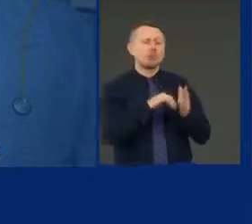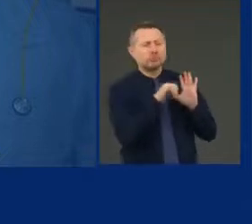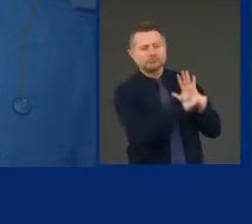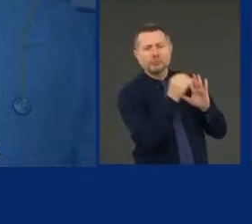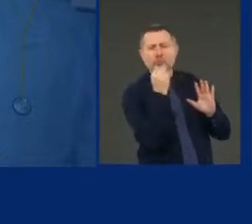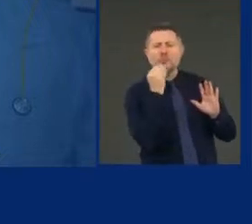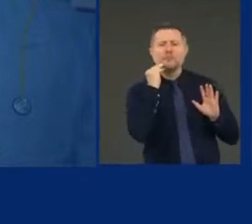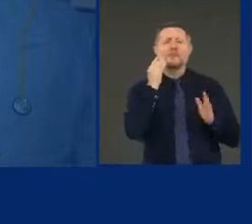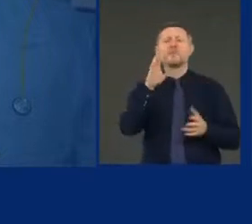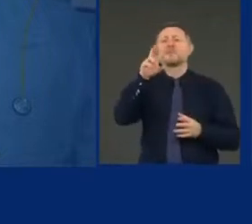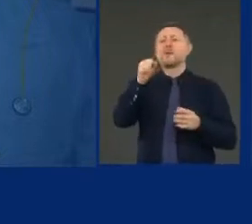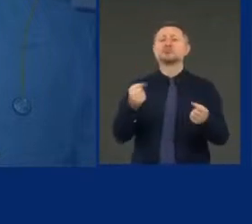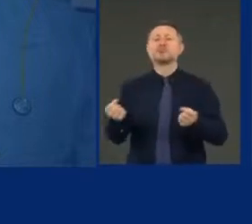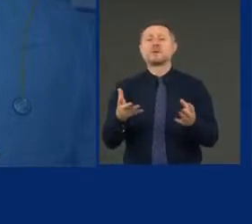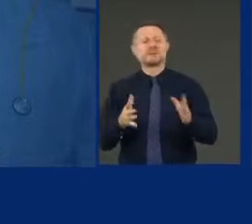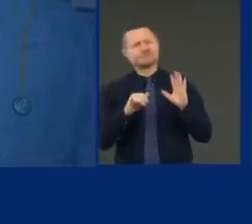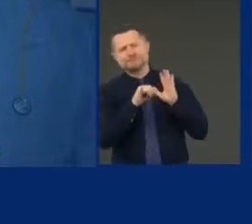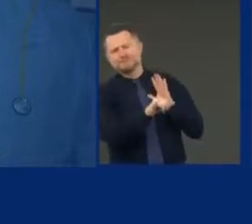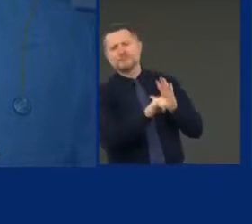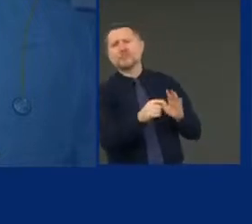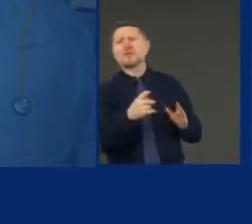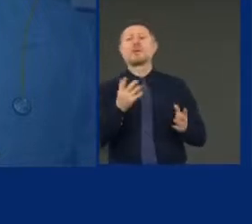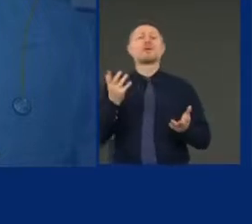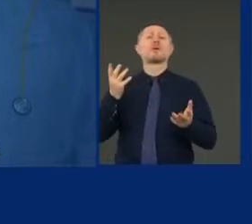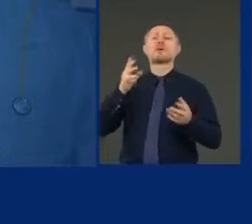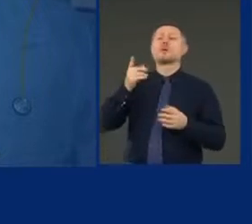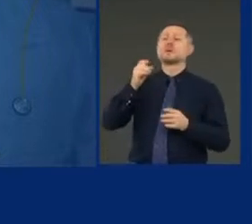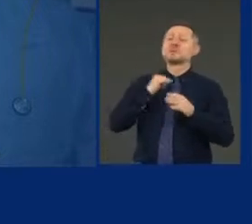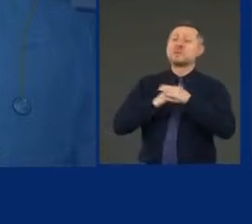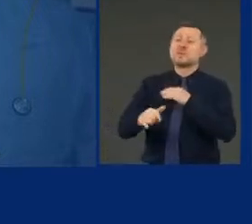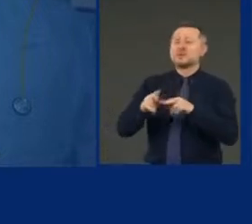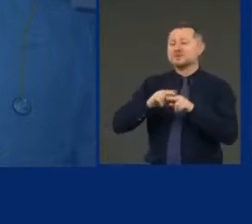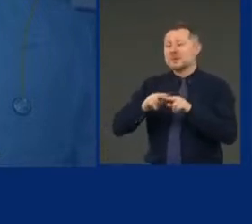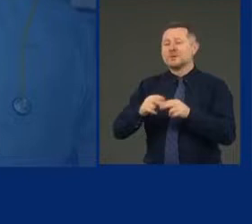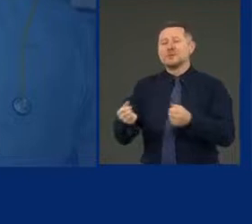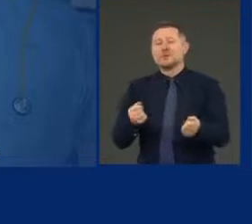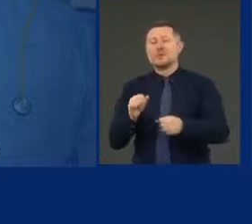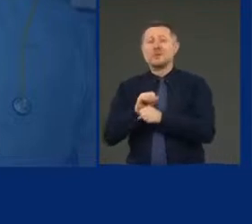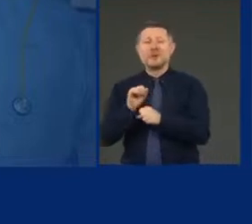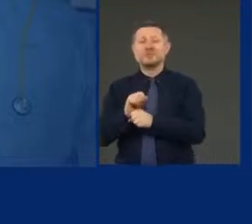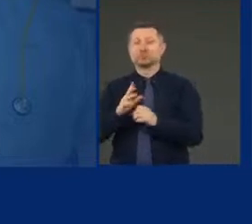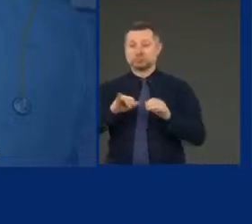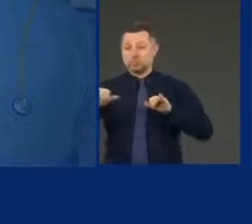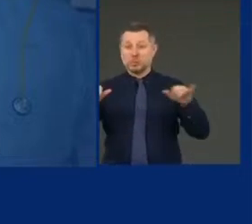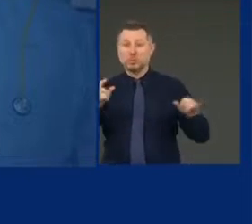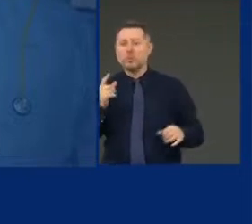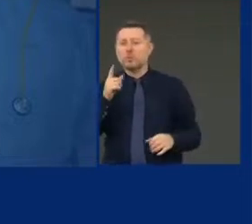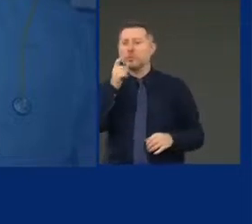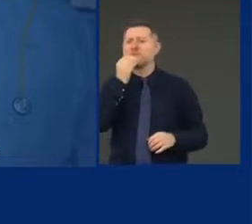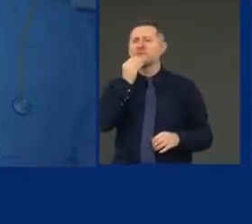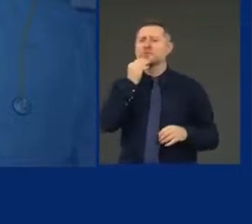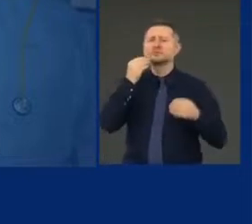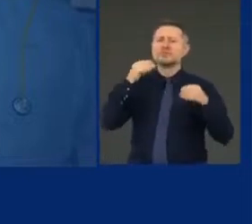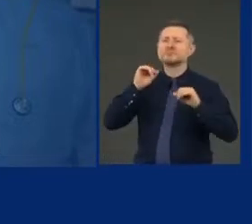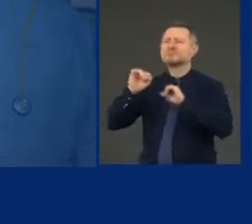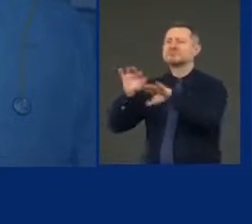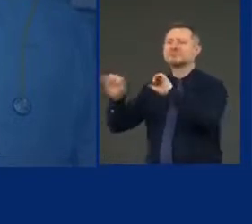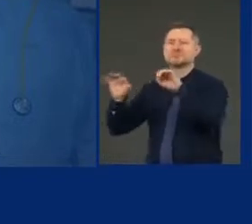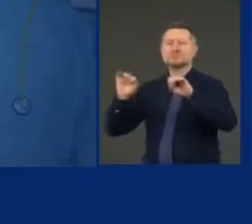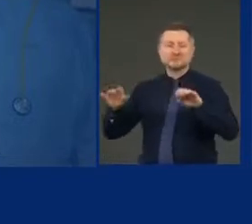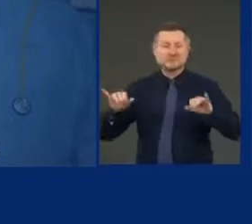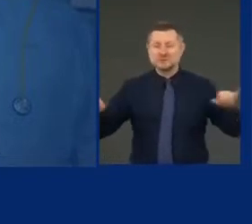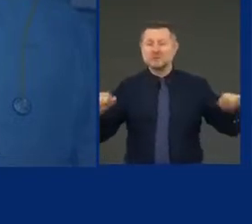didn't show up and the subway conductors didn't show up and the food delivery people didn't show up and